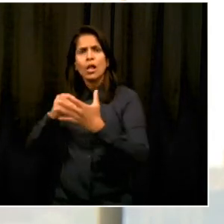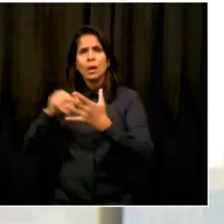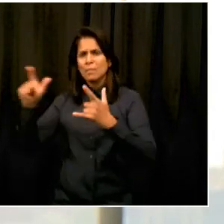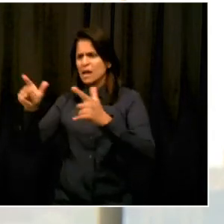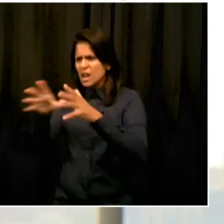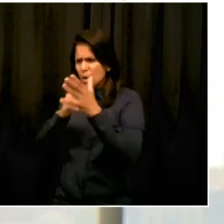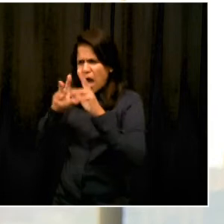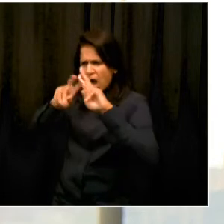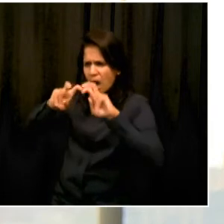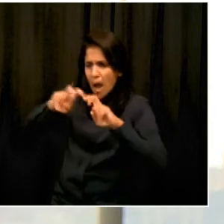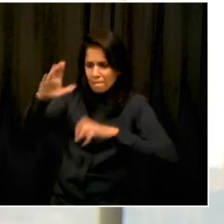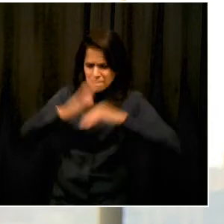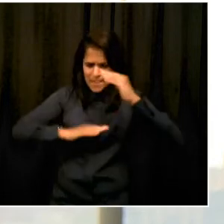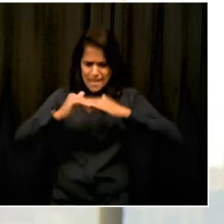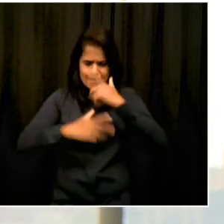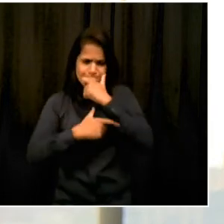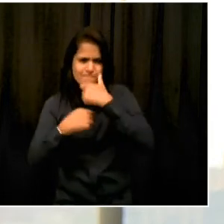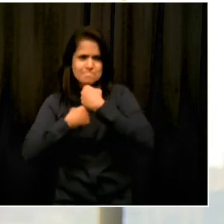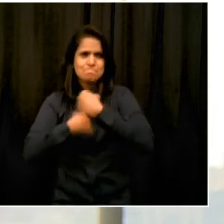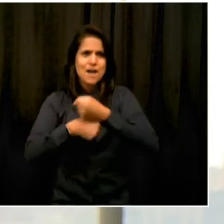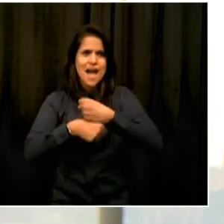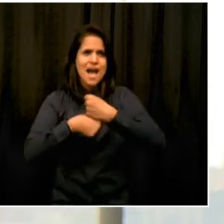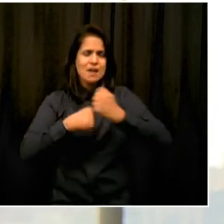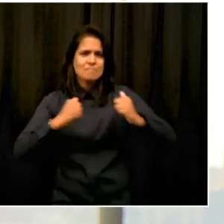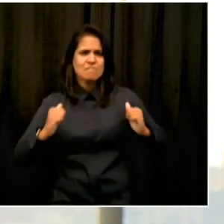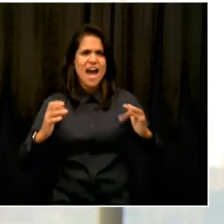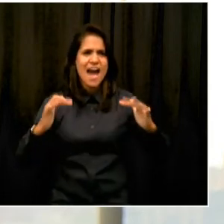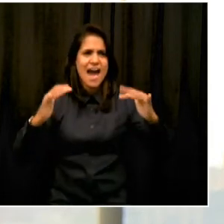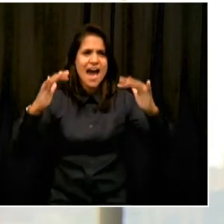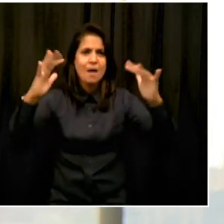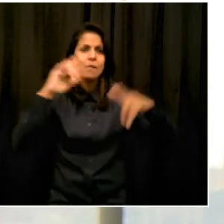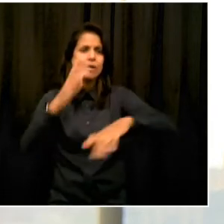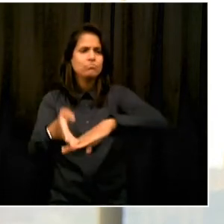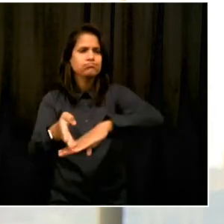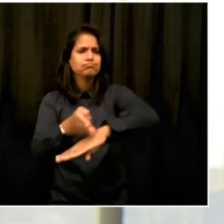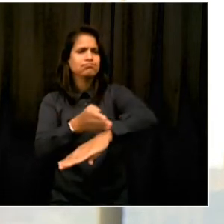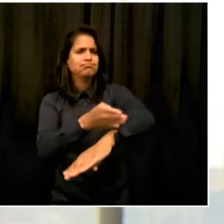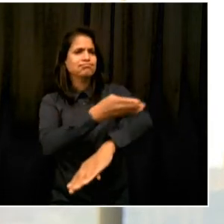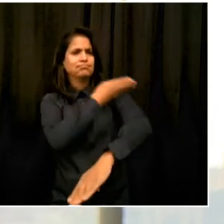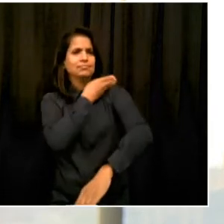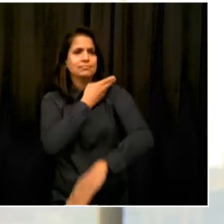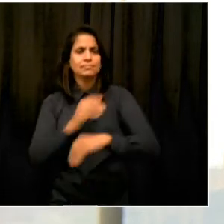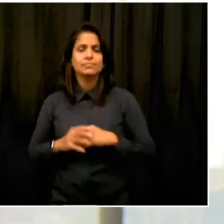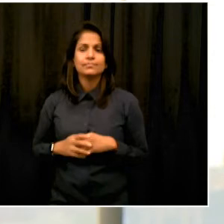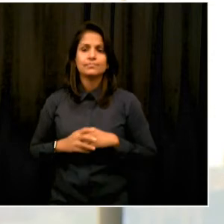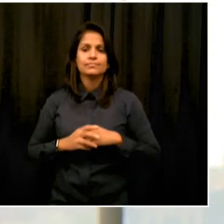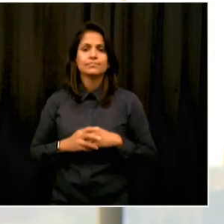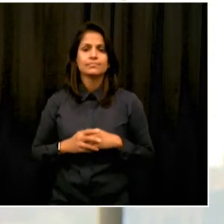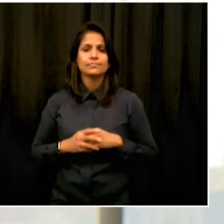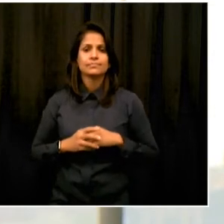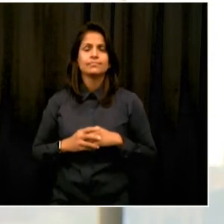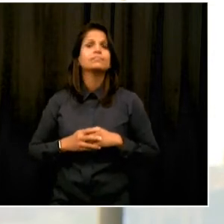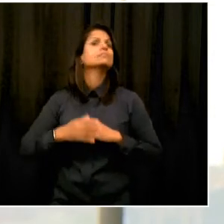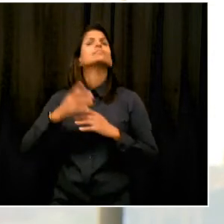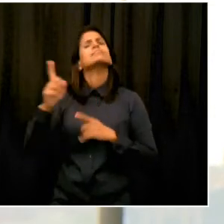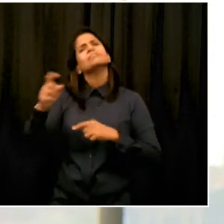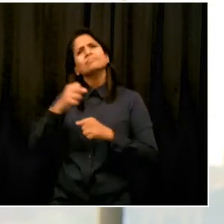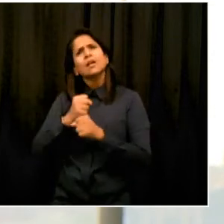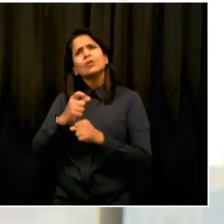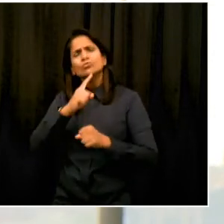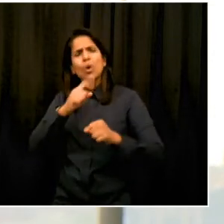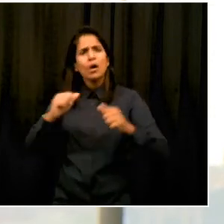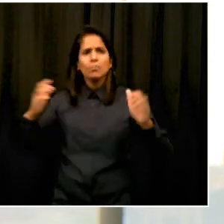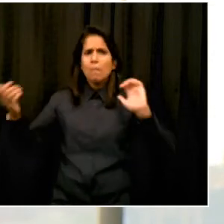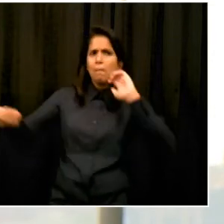So we will make sure that these partnerships grow. We will make sure that these lab facilities grow, that